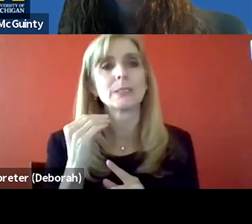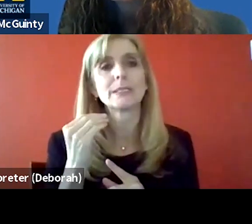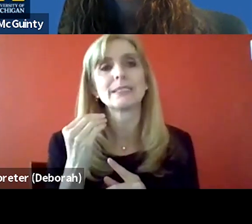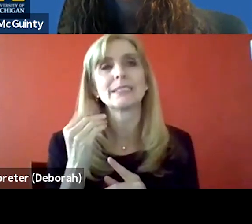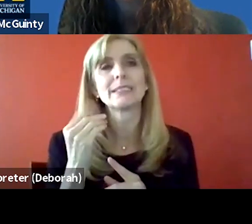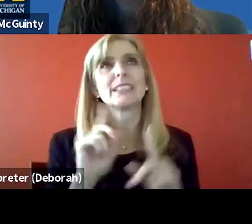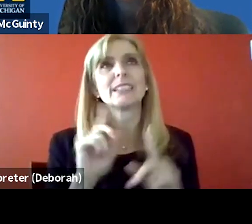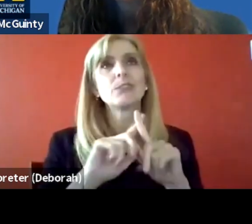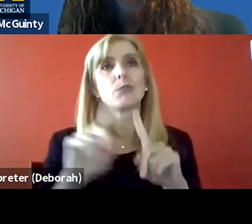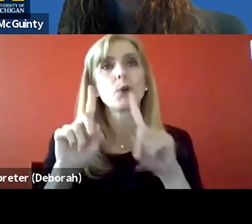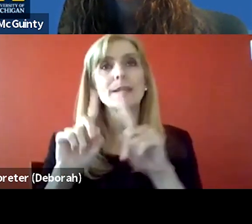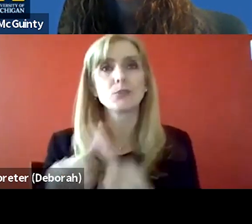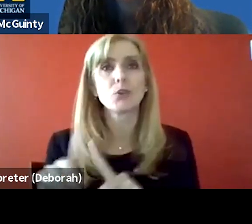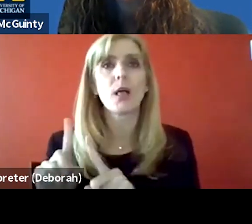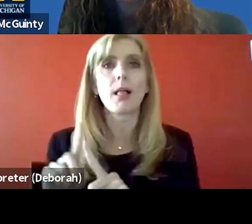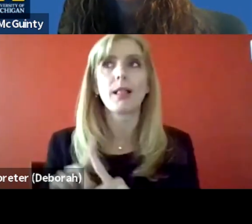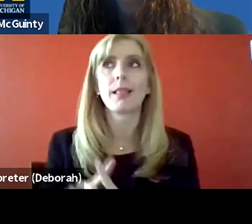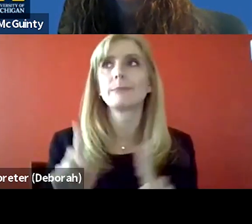differential